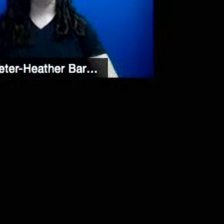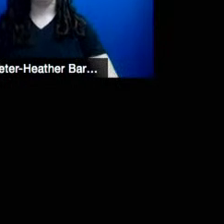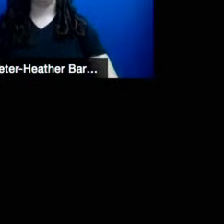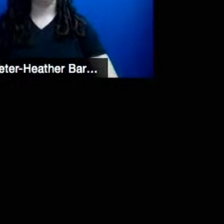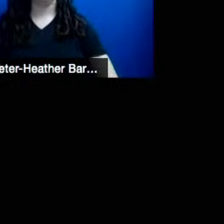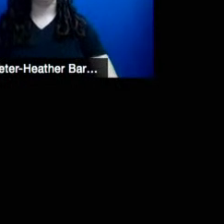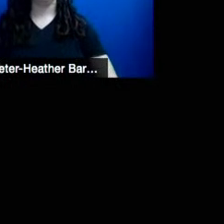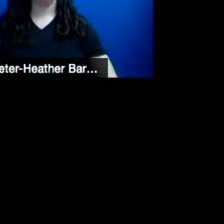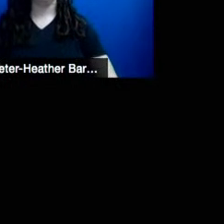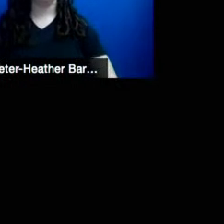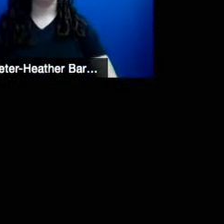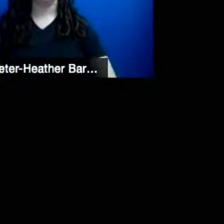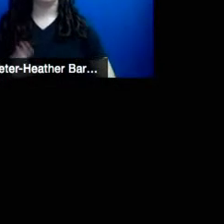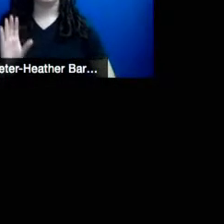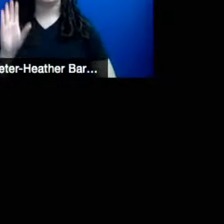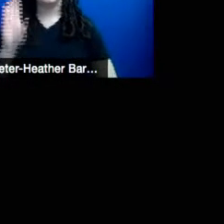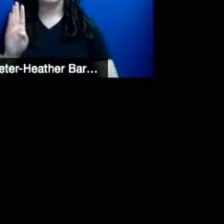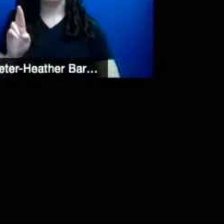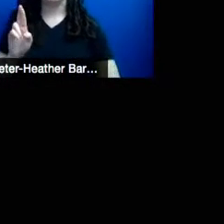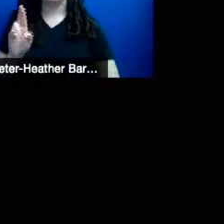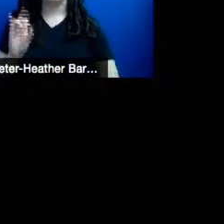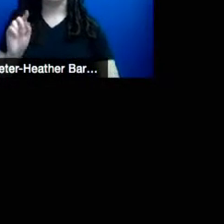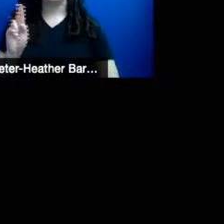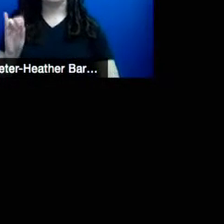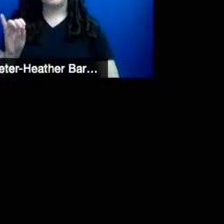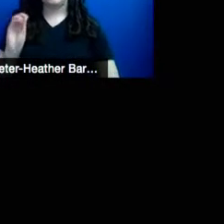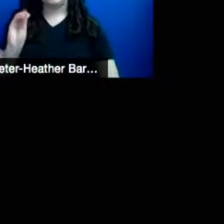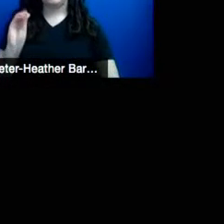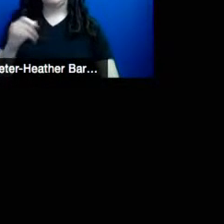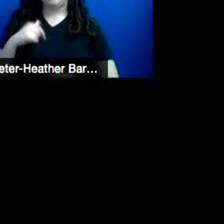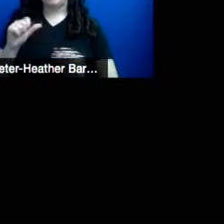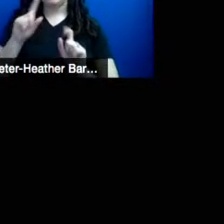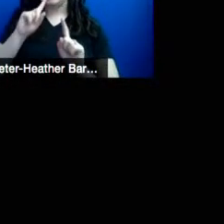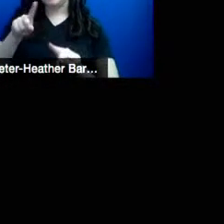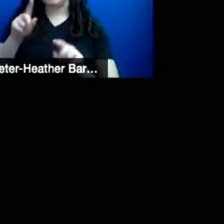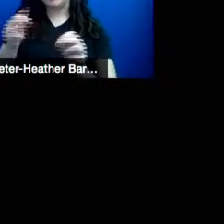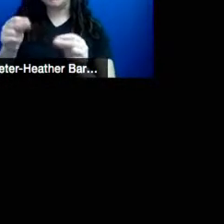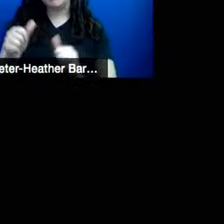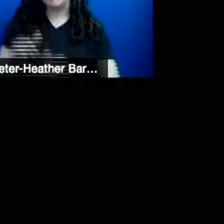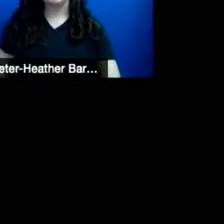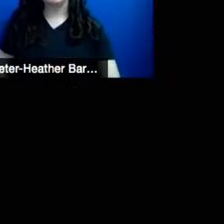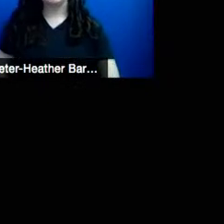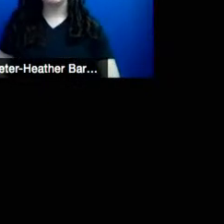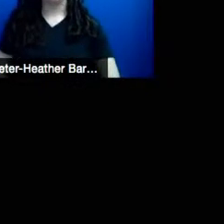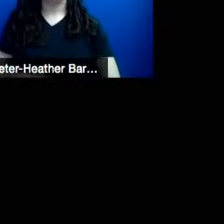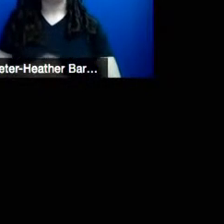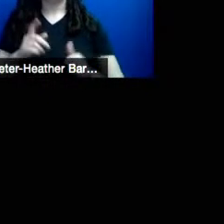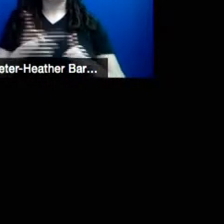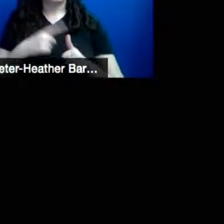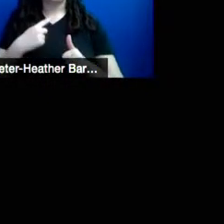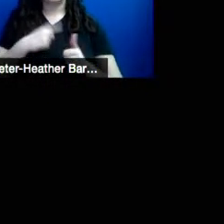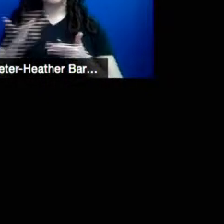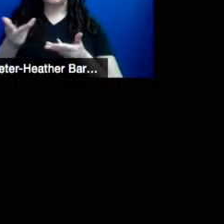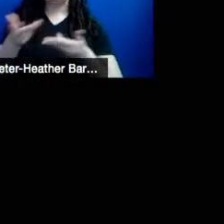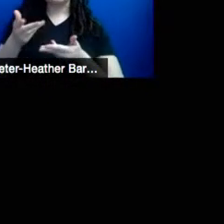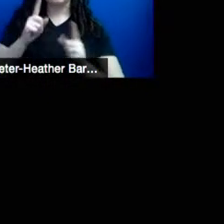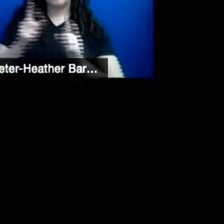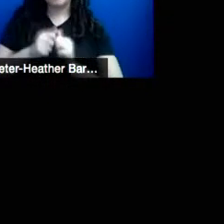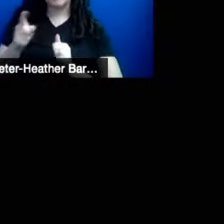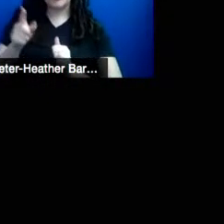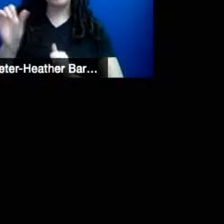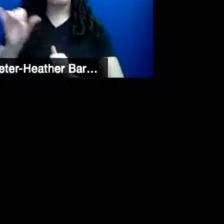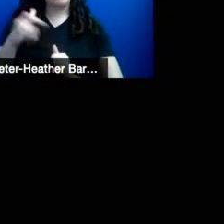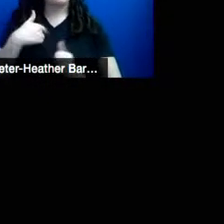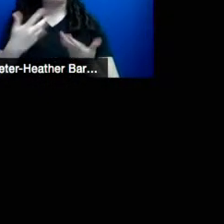If I could respond to that just really quickly is, when we first had those conversations with you, kind of like I had said to